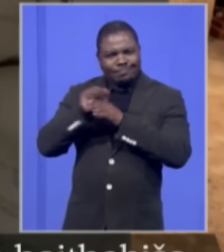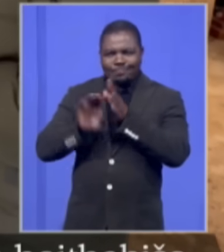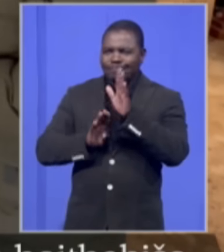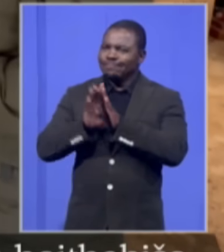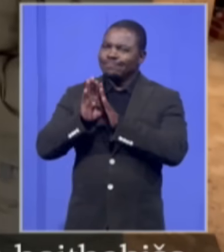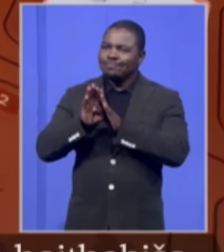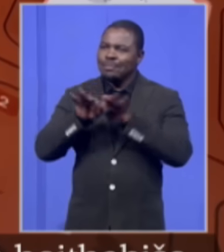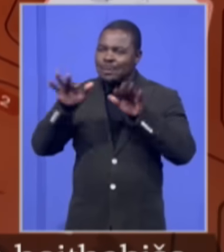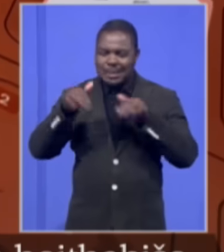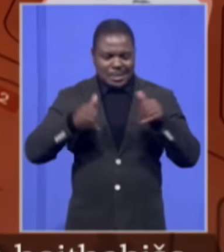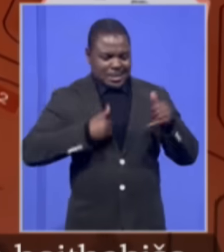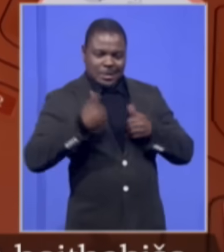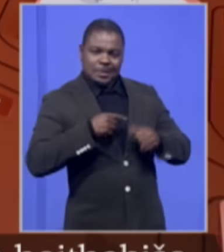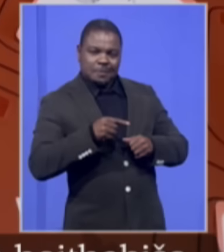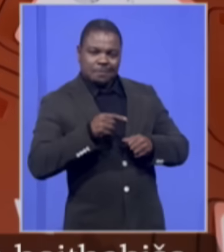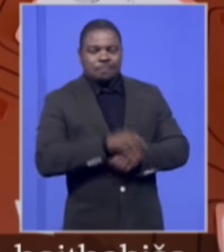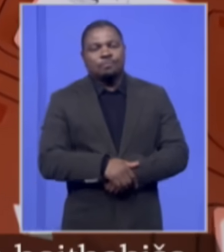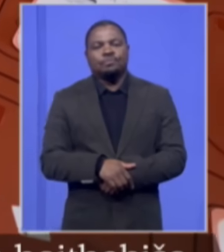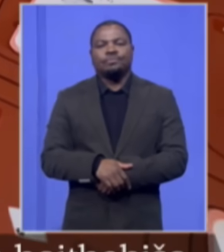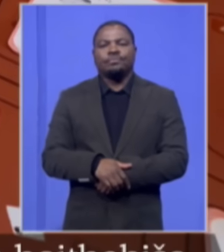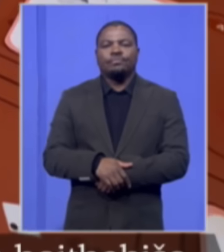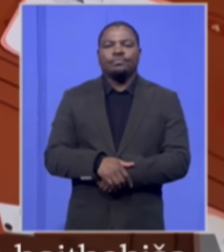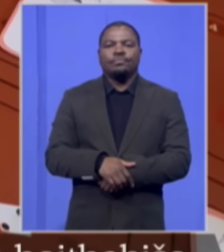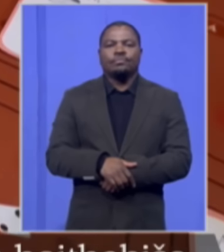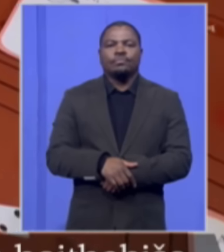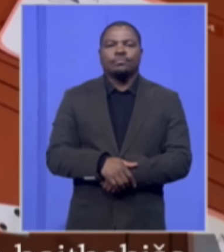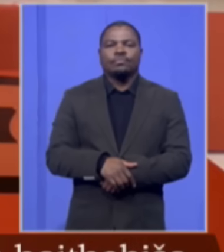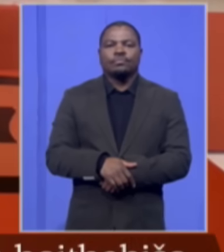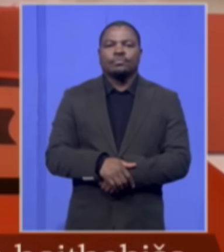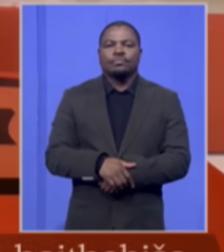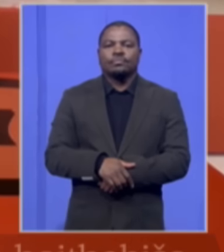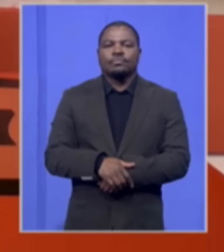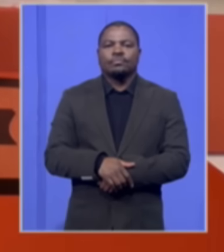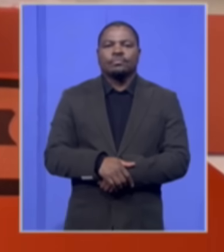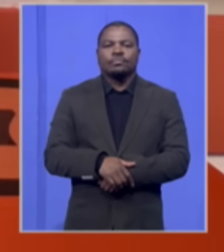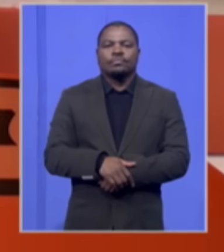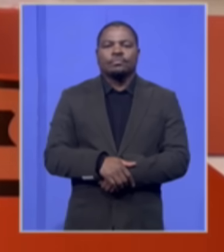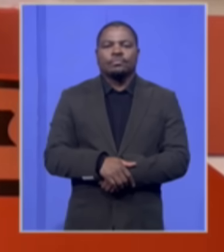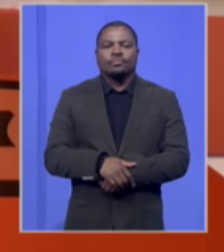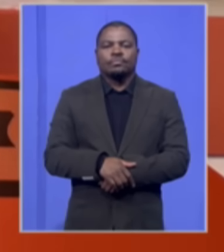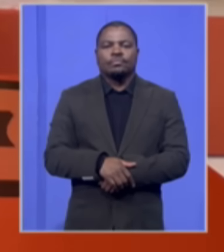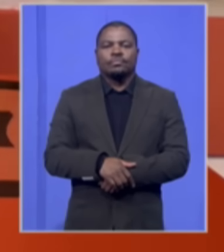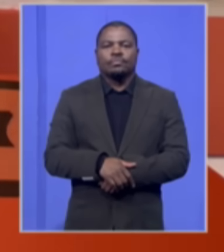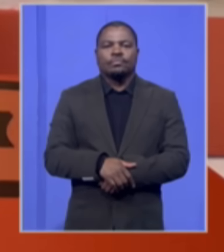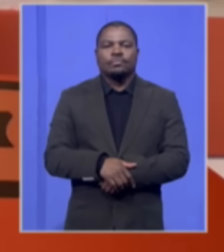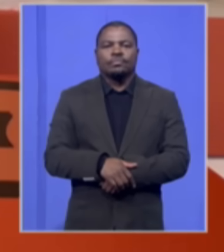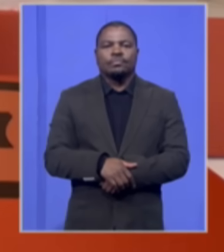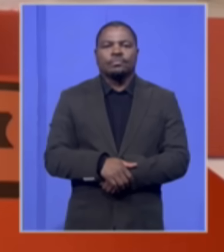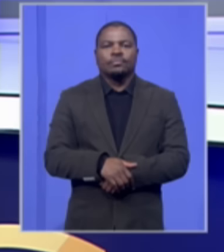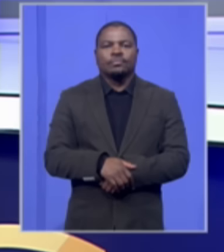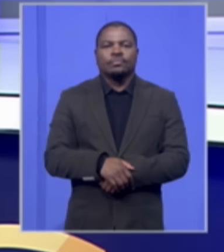dibapadi. Nna ke Koketšo Motau wa ditaba tša SABC ga Matlapa ga Mašašane.